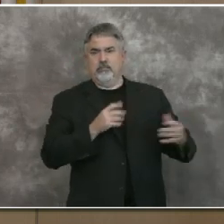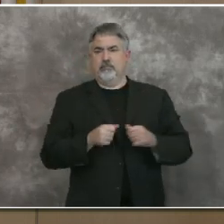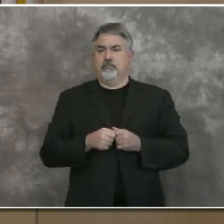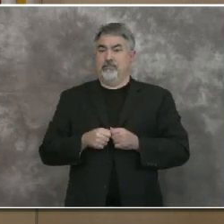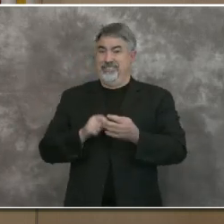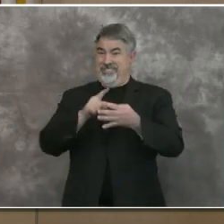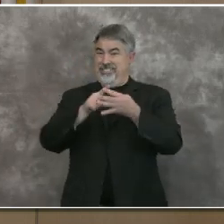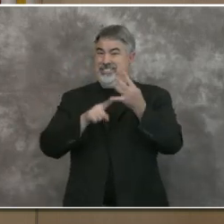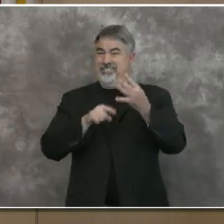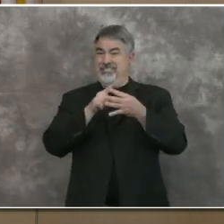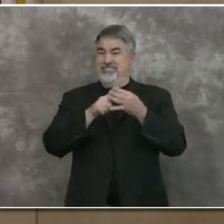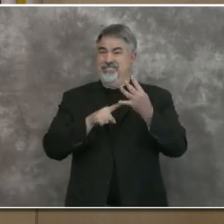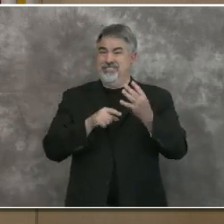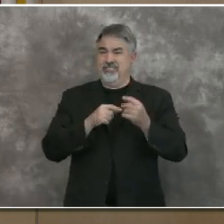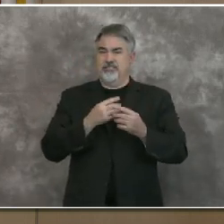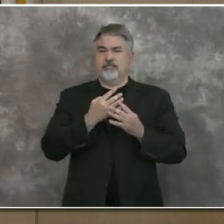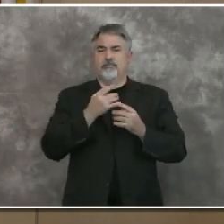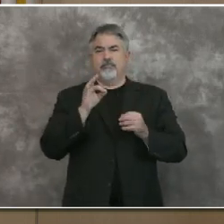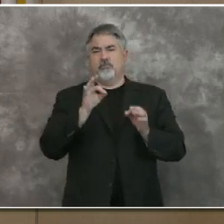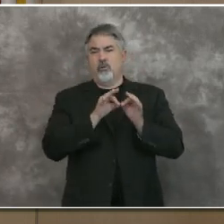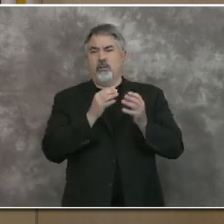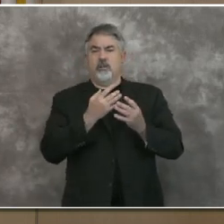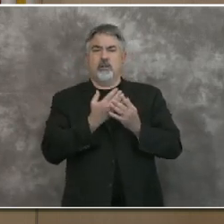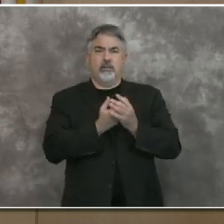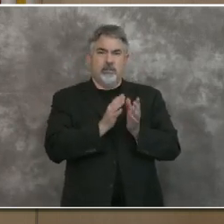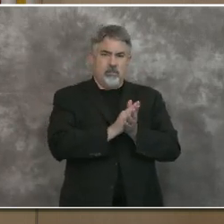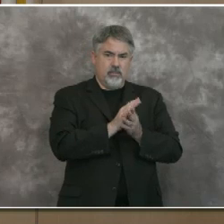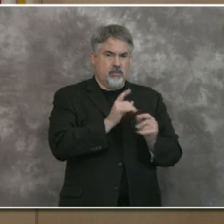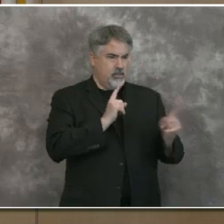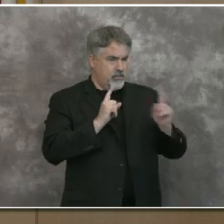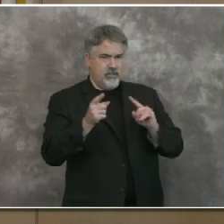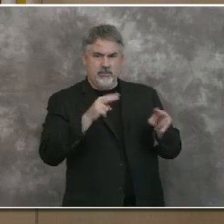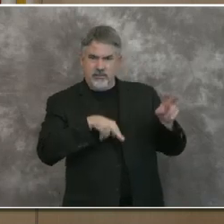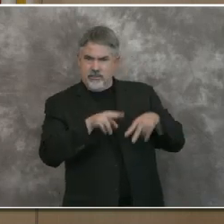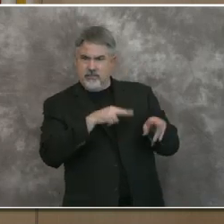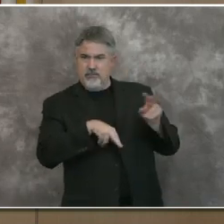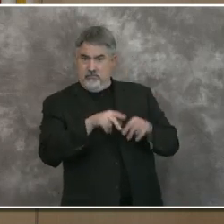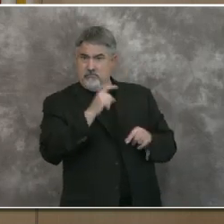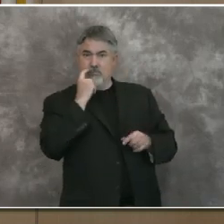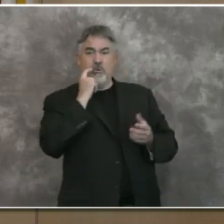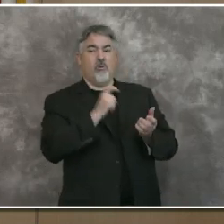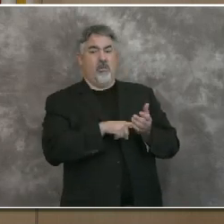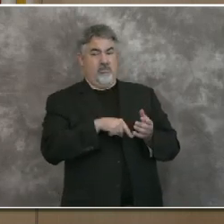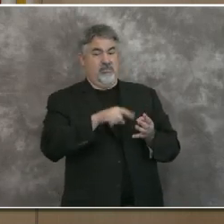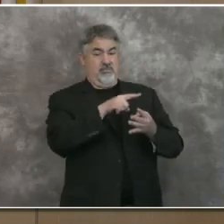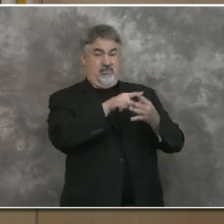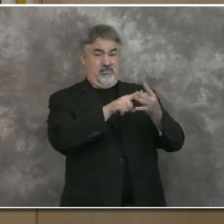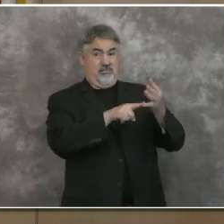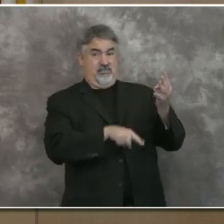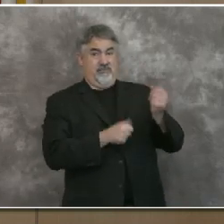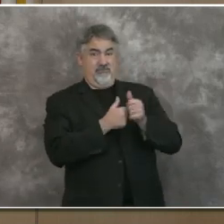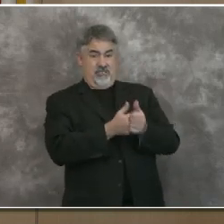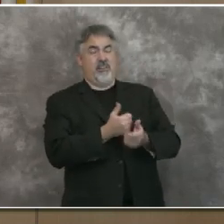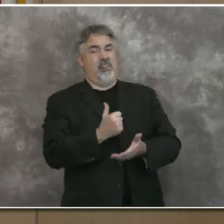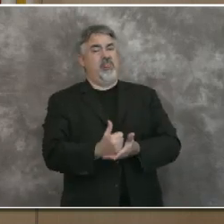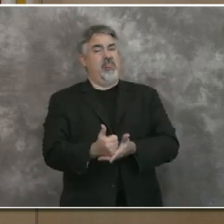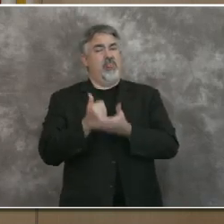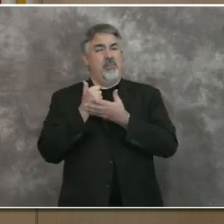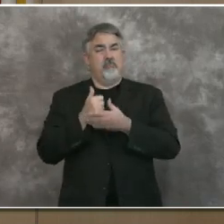distancing and sanitation protocols, and we recognize that obtaining